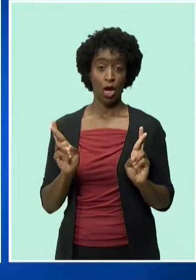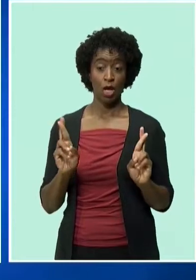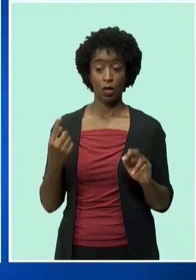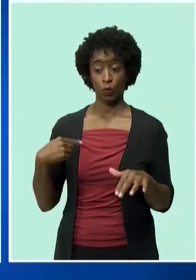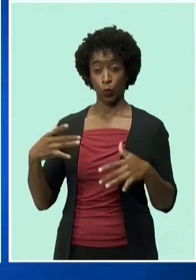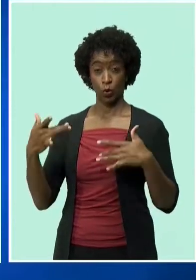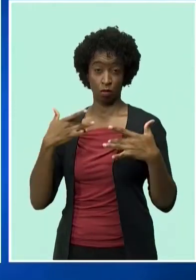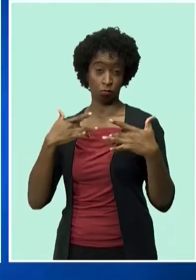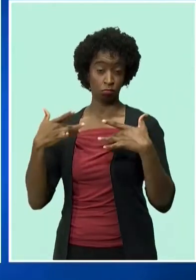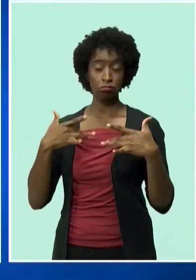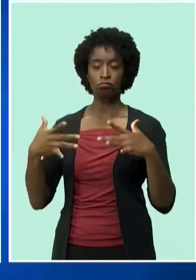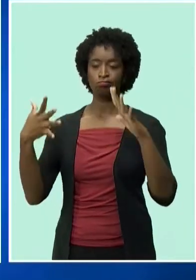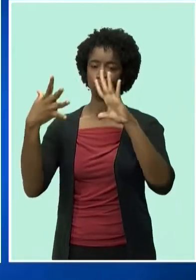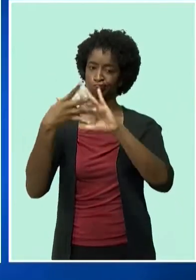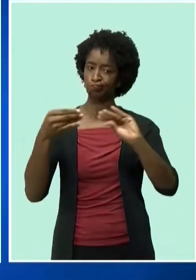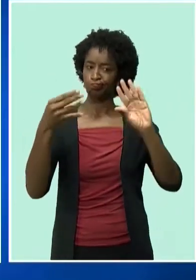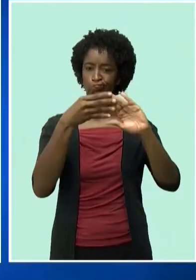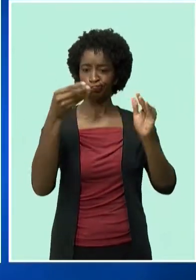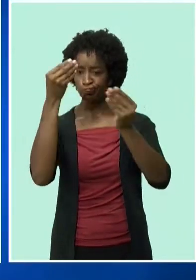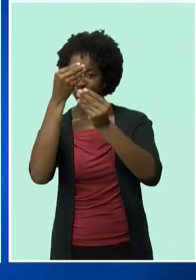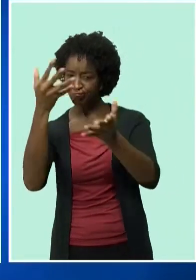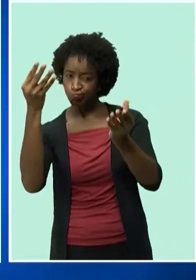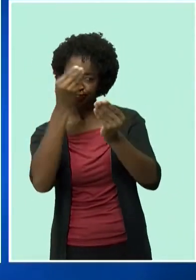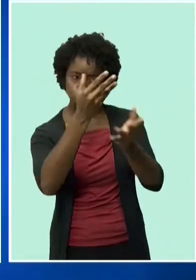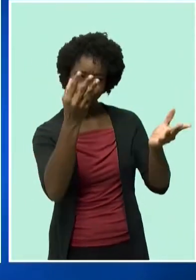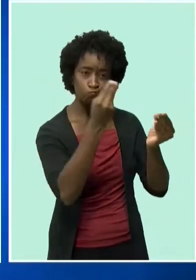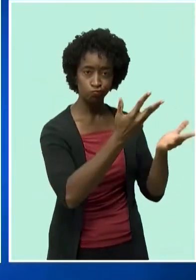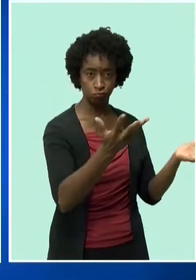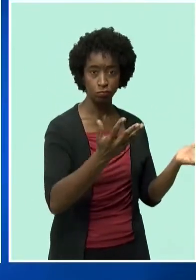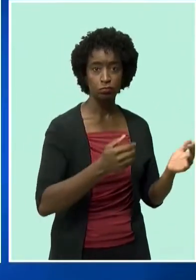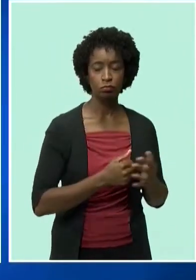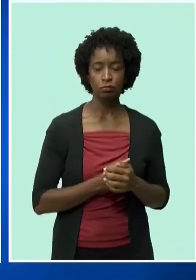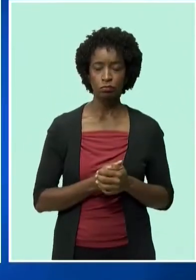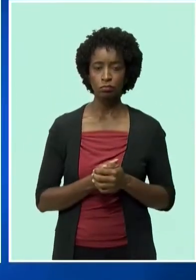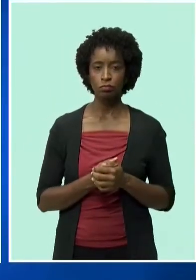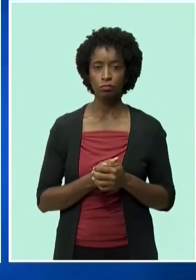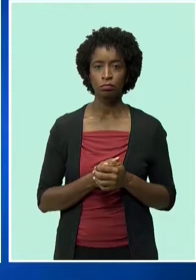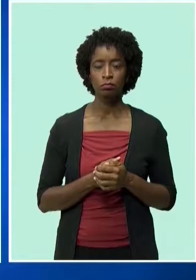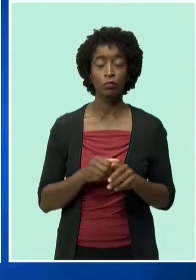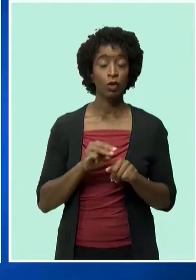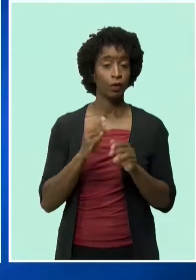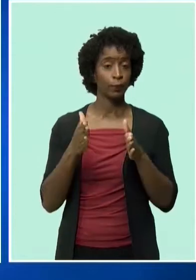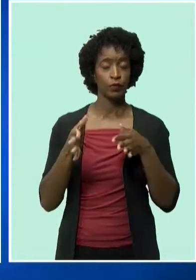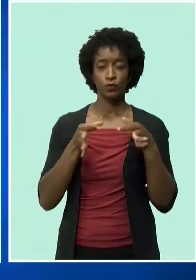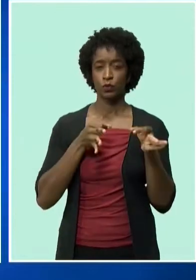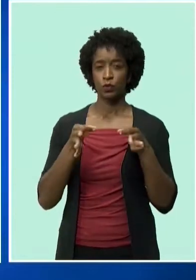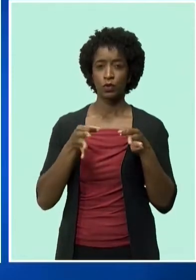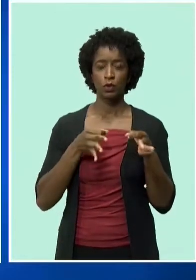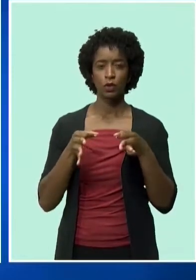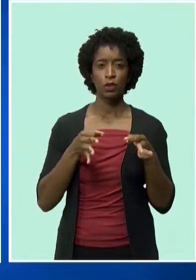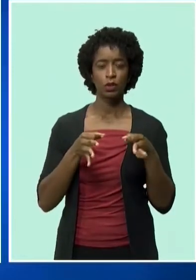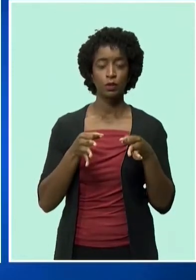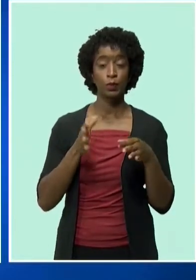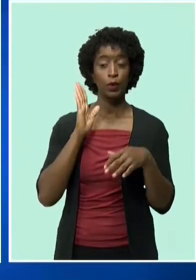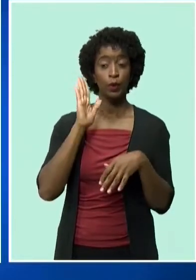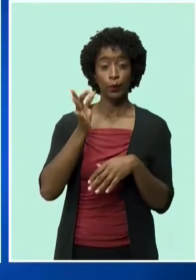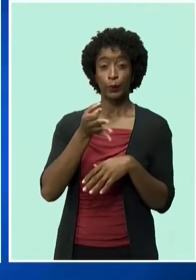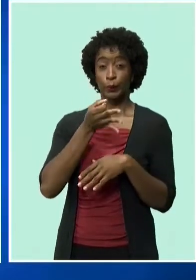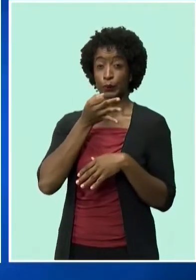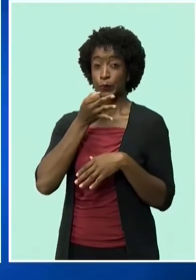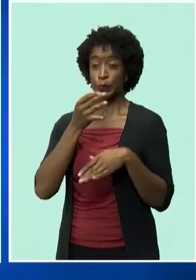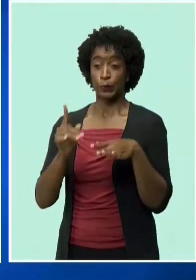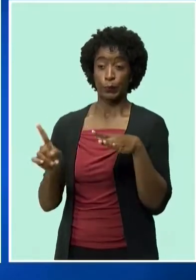be heard on some of these existential threats. Mr. Simmons said an important development on the horizon is the